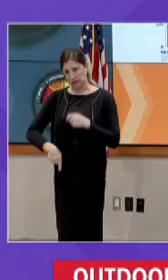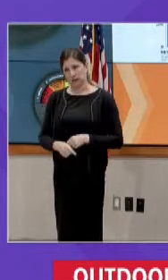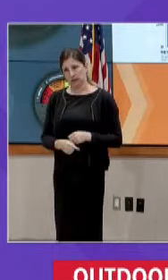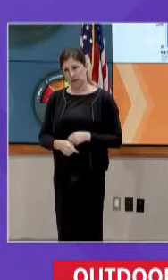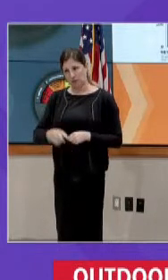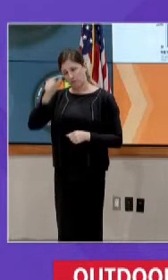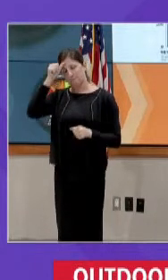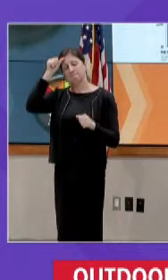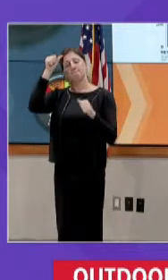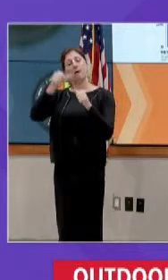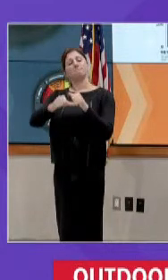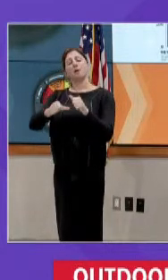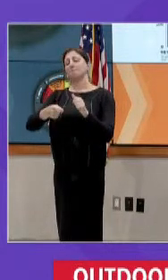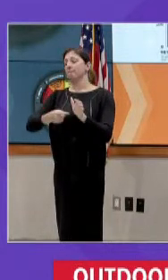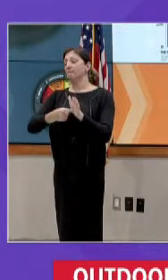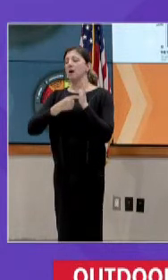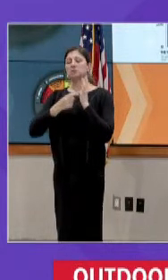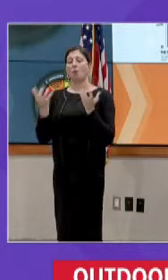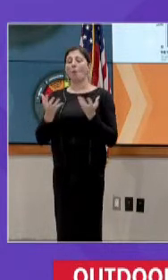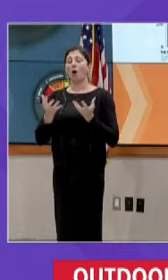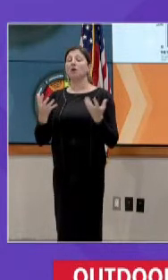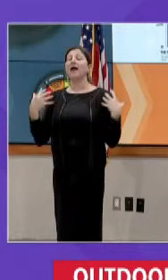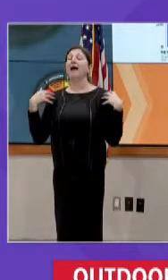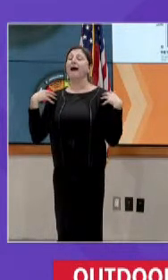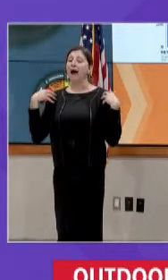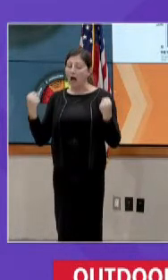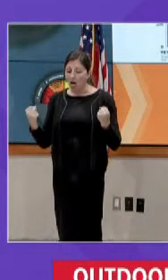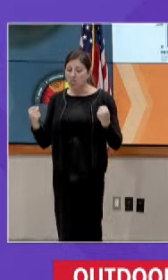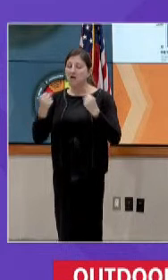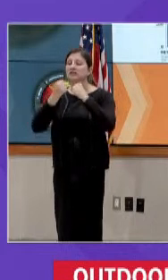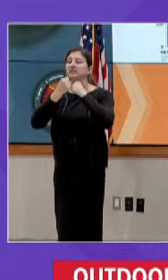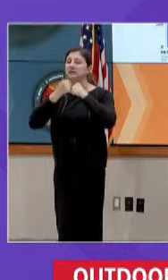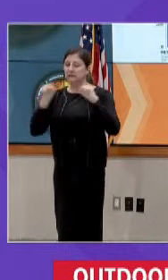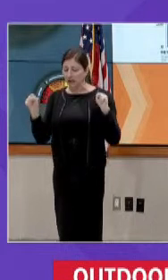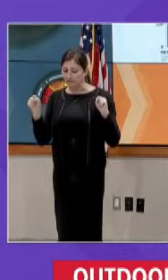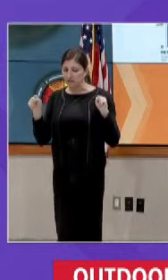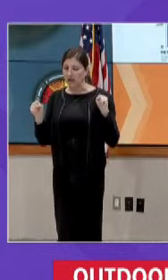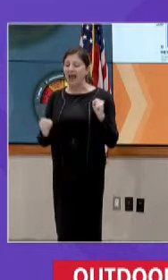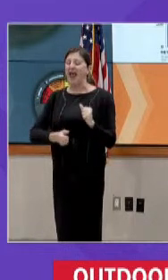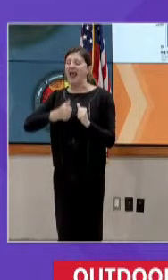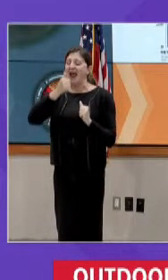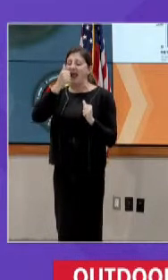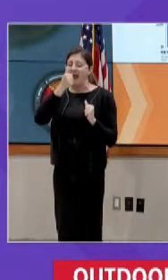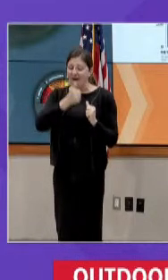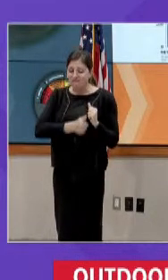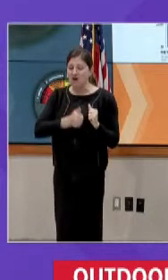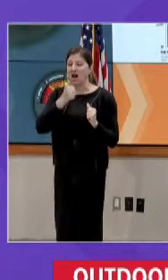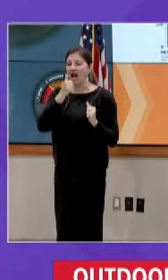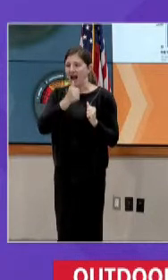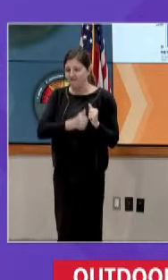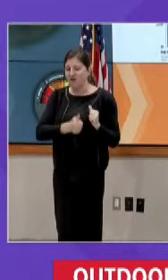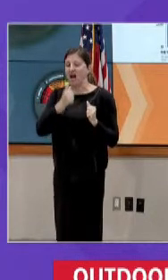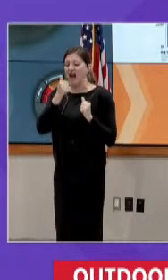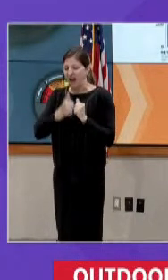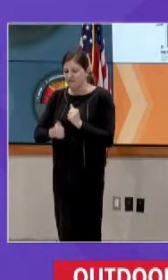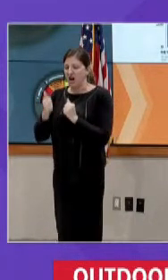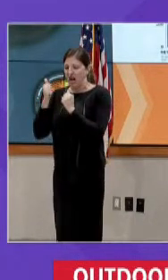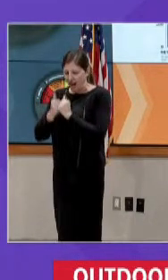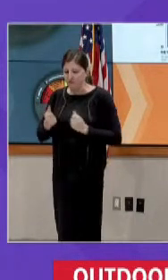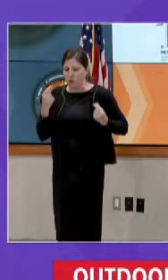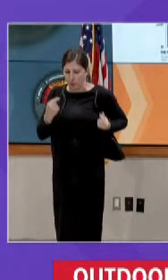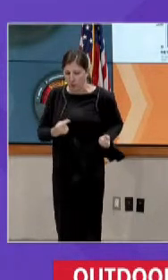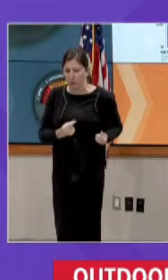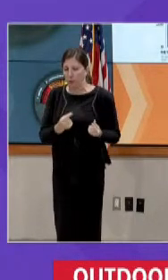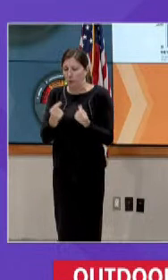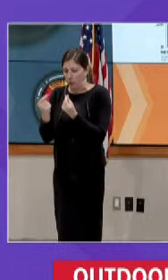to keep in mind health and safety in every single thing you do,